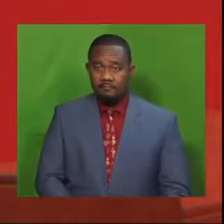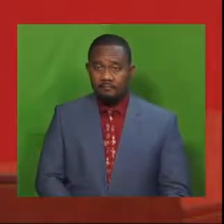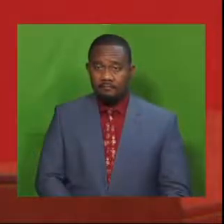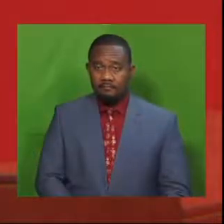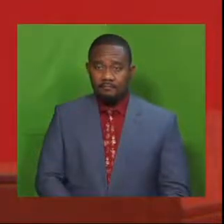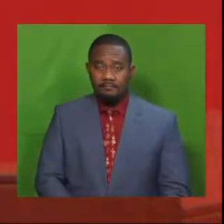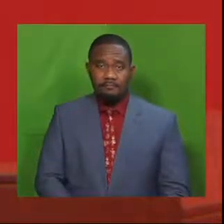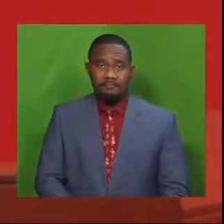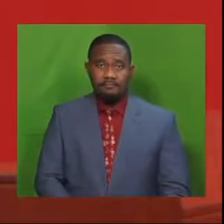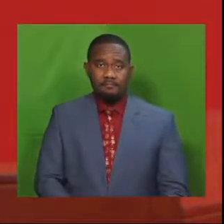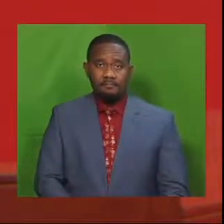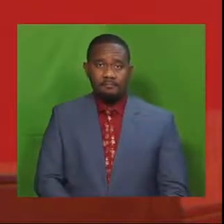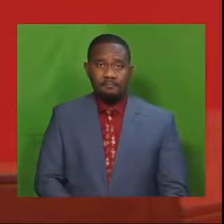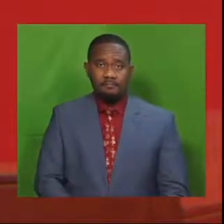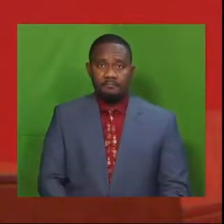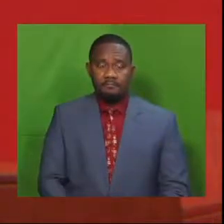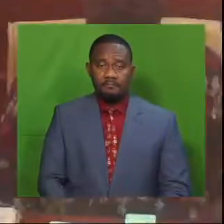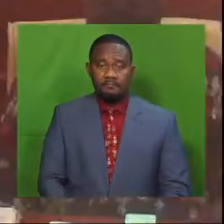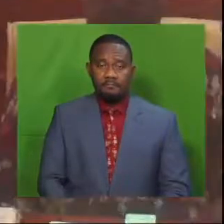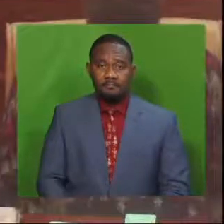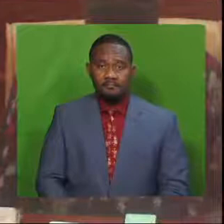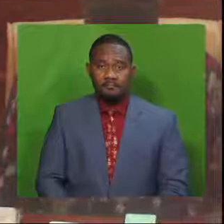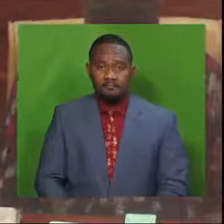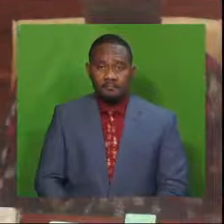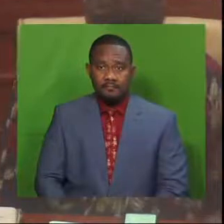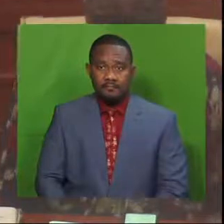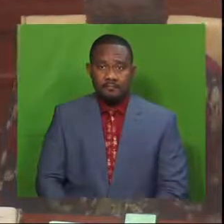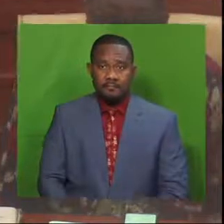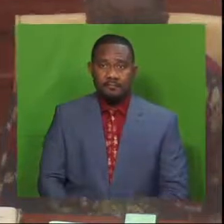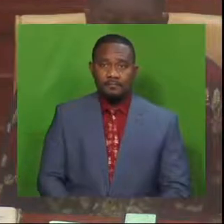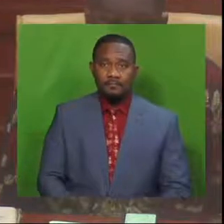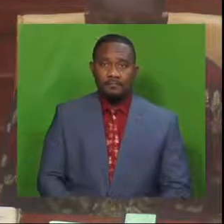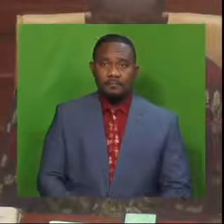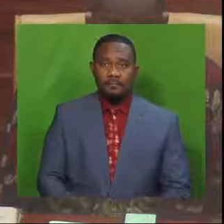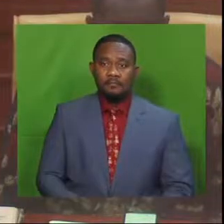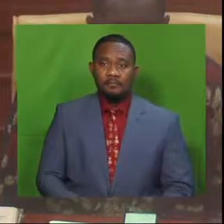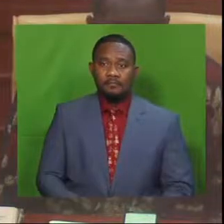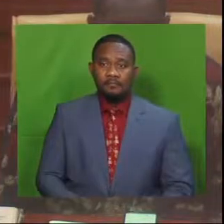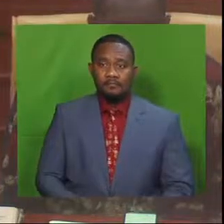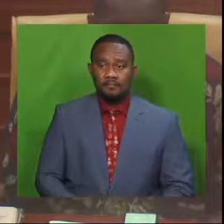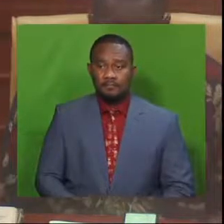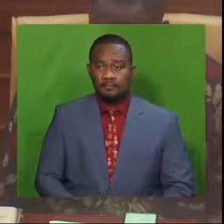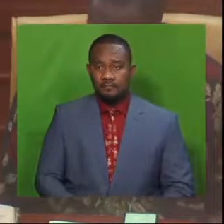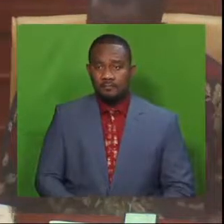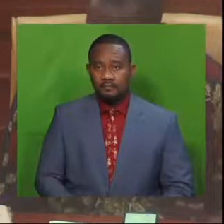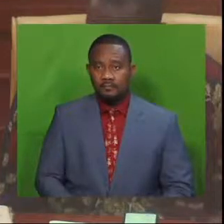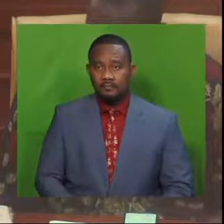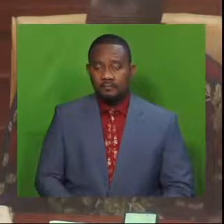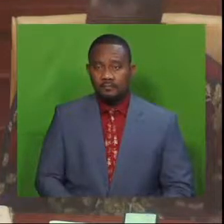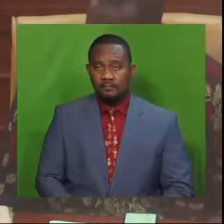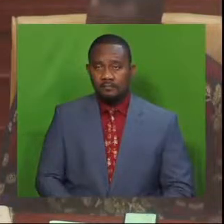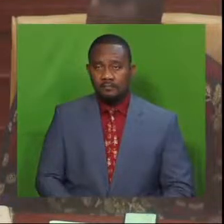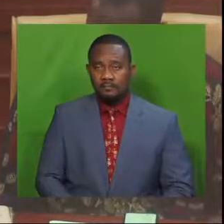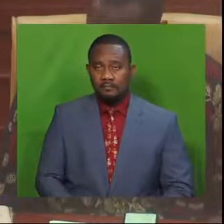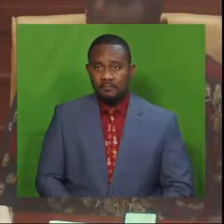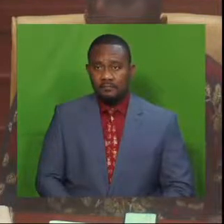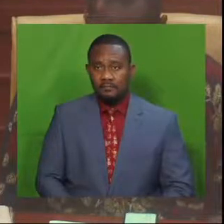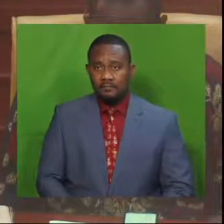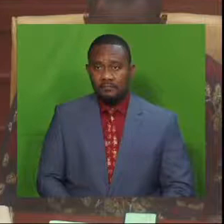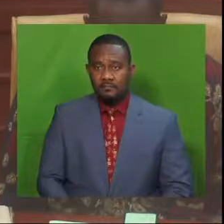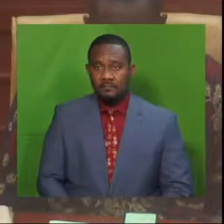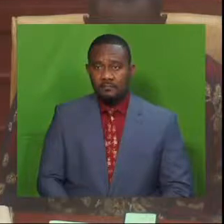last question. Thank you, Mr. Speaker. Mr. Speaker, I want to